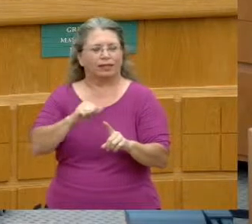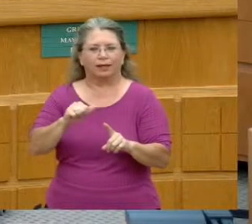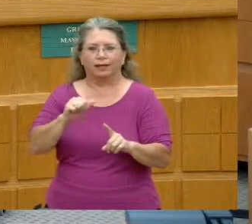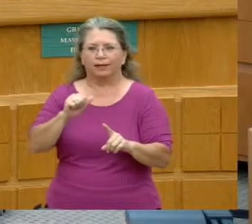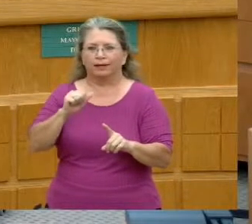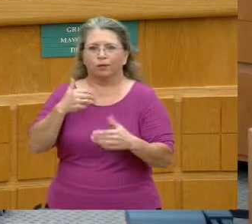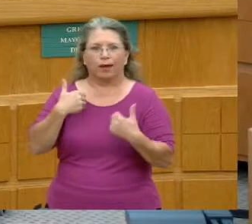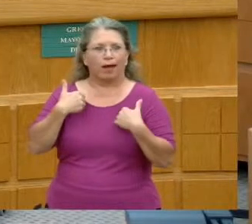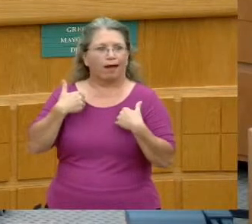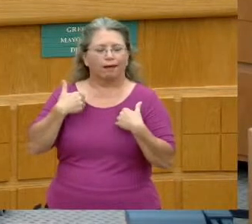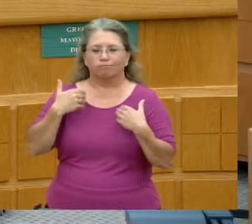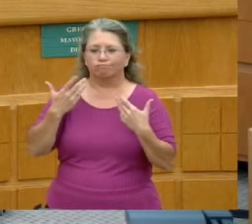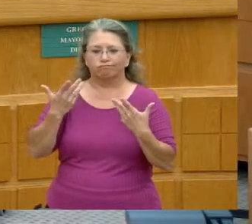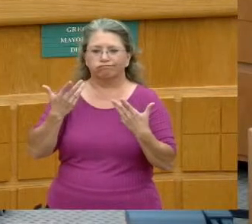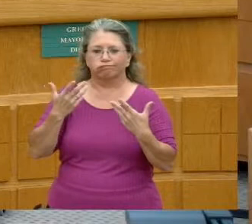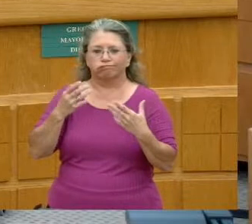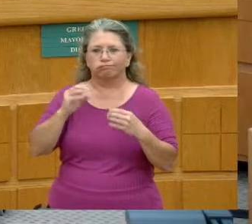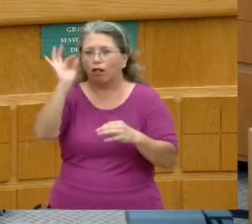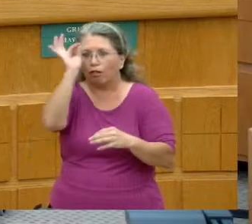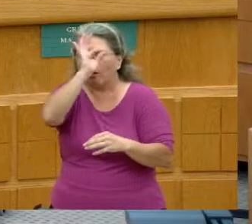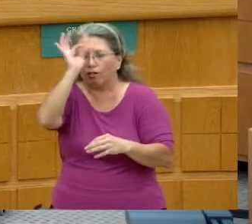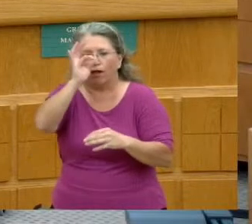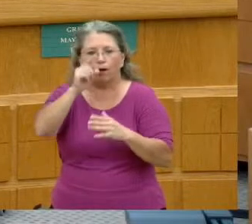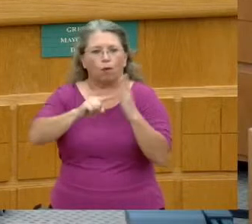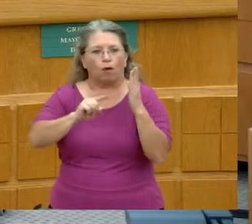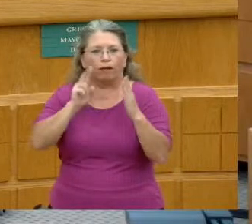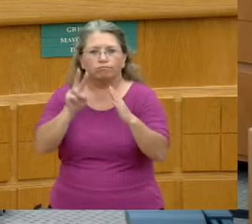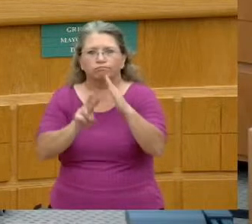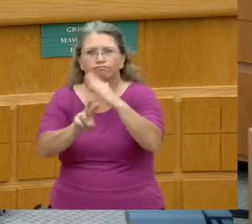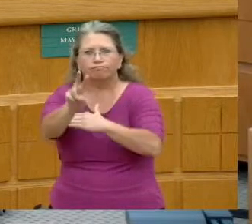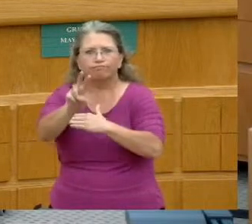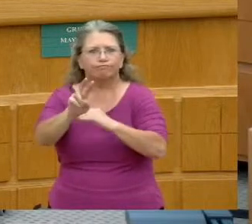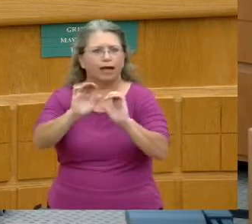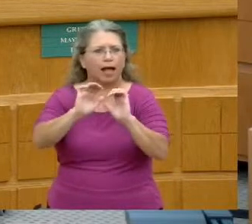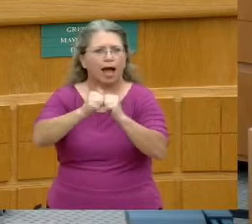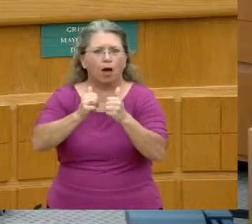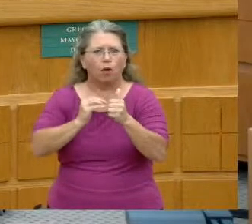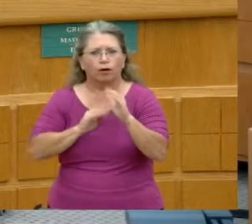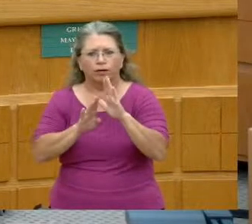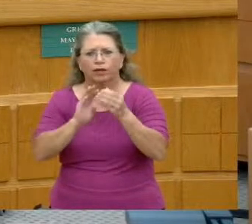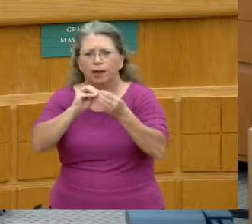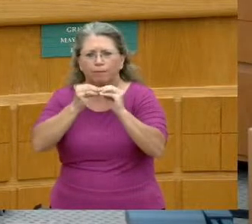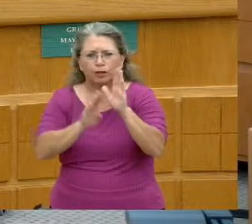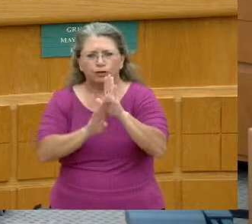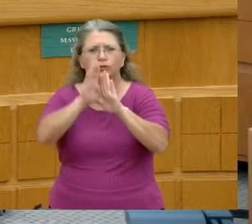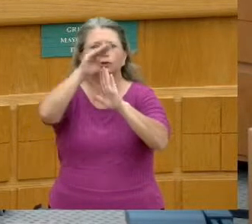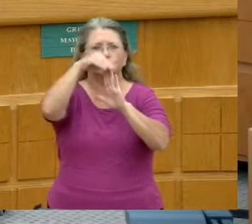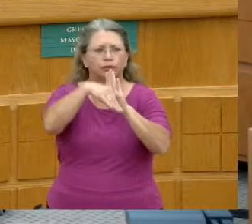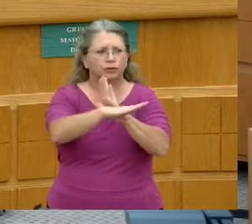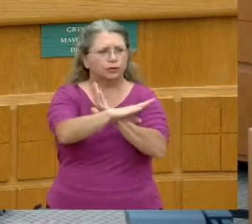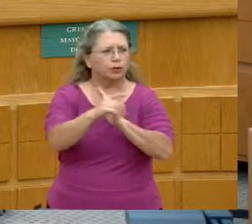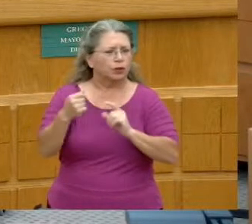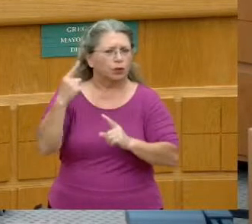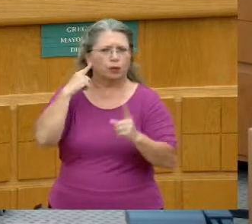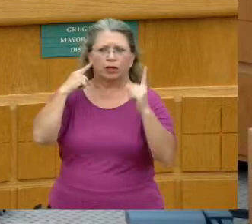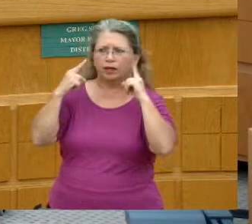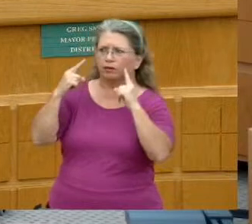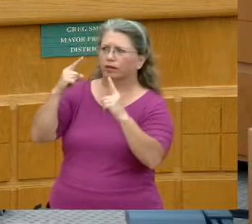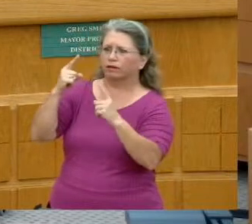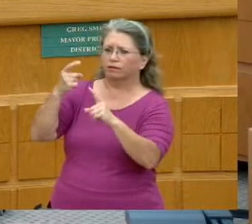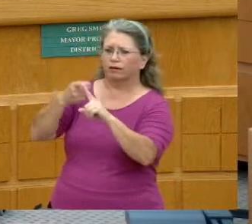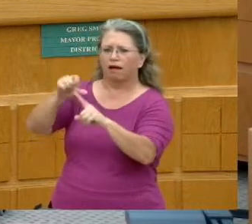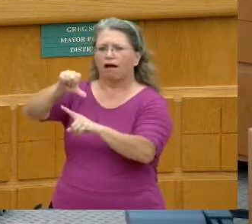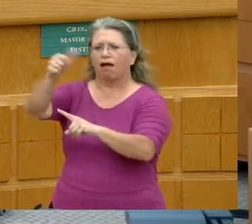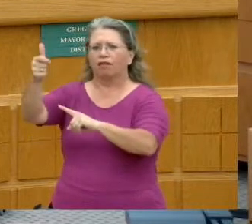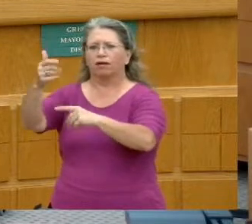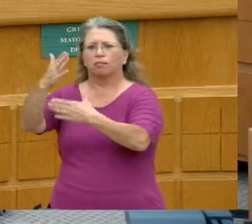of what was our curve going to be. We heard on network news channels that there was a curve in some parts of the country, and